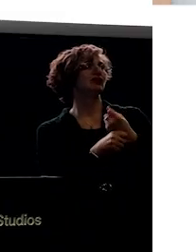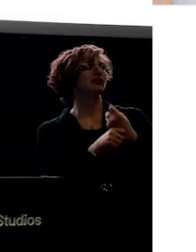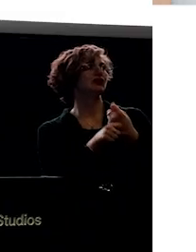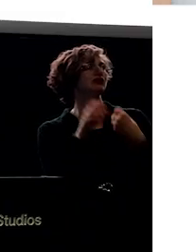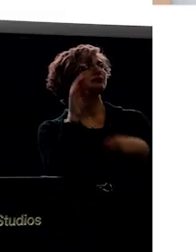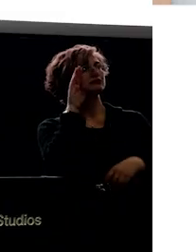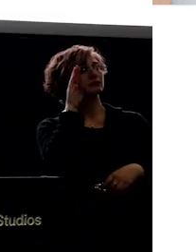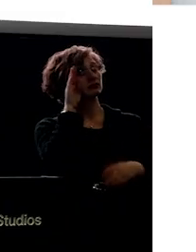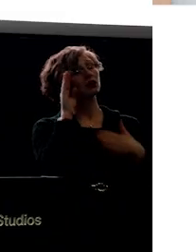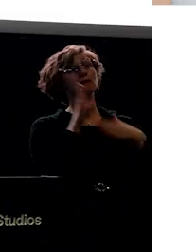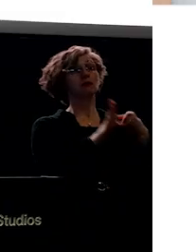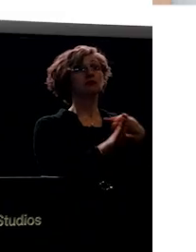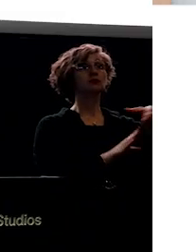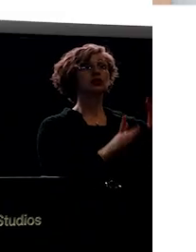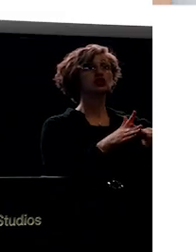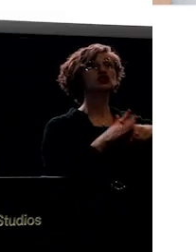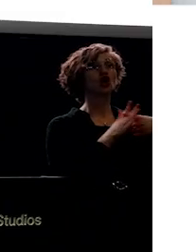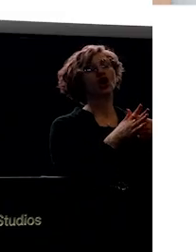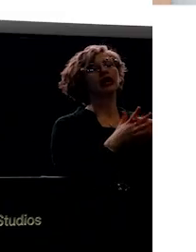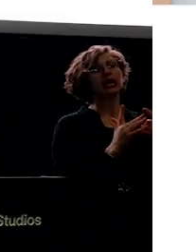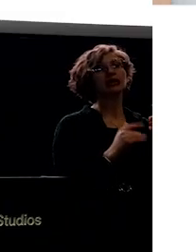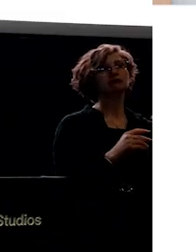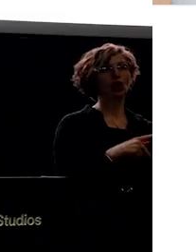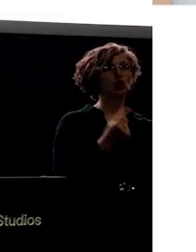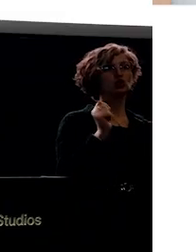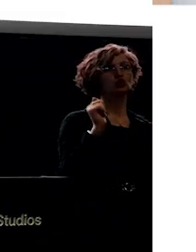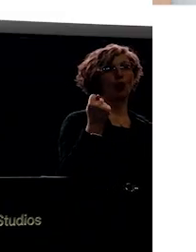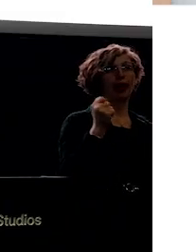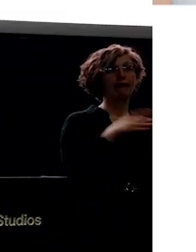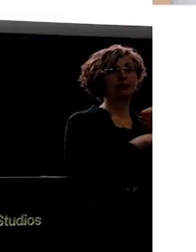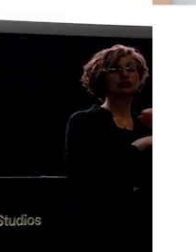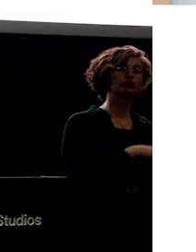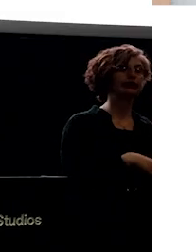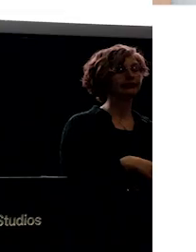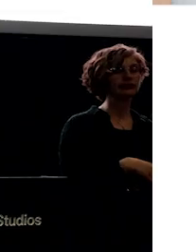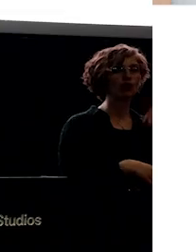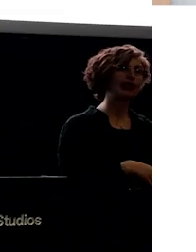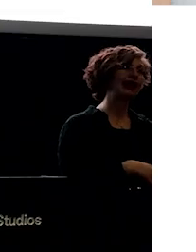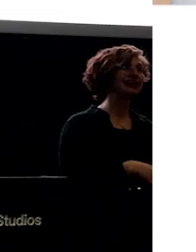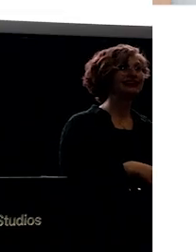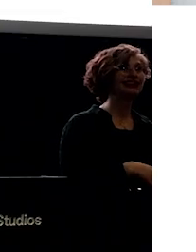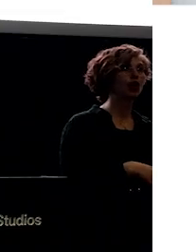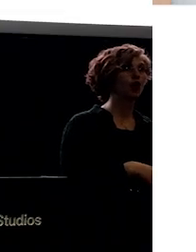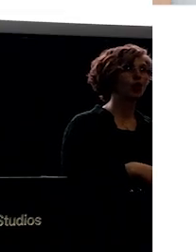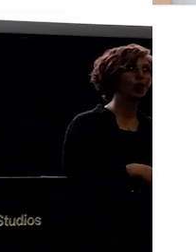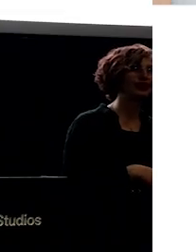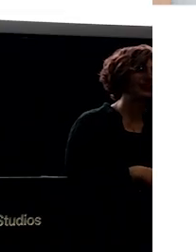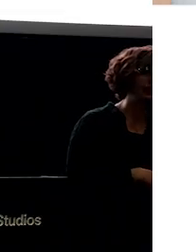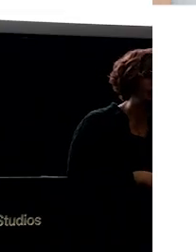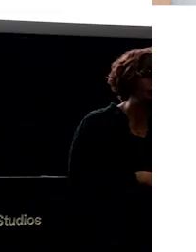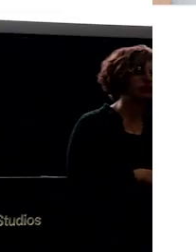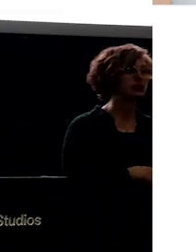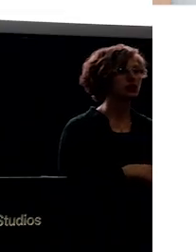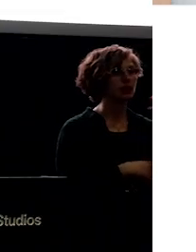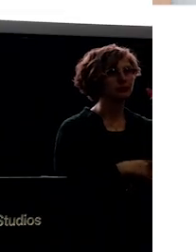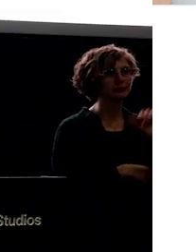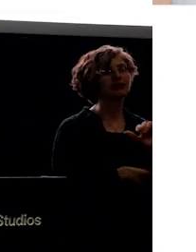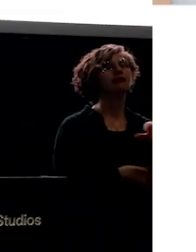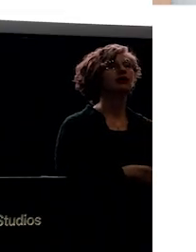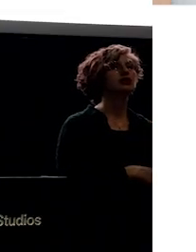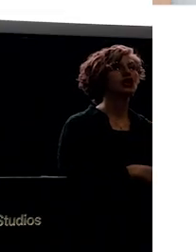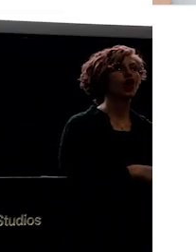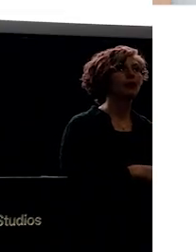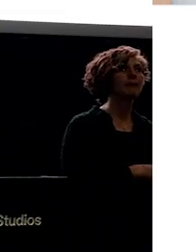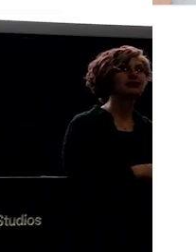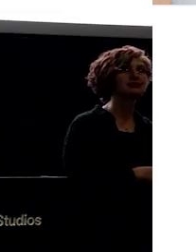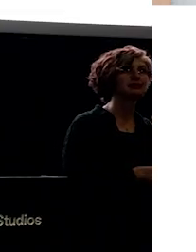toy industry, designing for brands like Nickelodeon, Learning Curve, Tomy, Thomas & Friends. And if you think my work was polished,